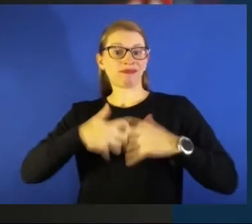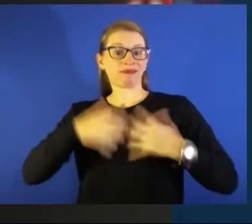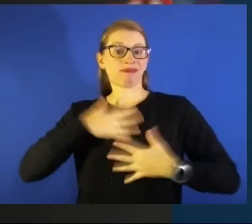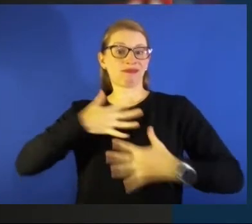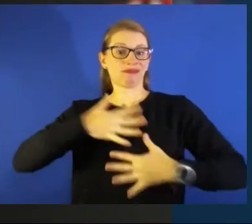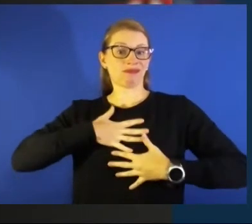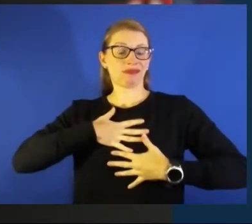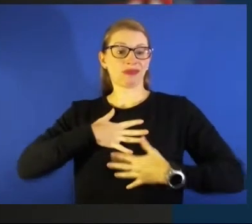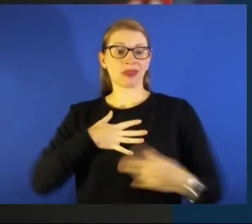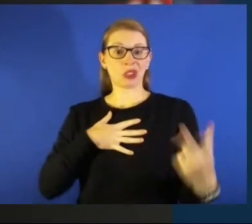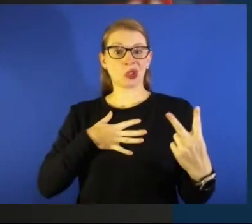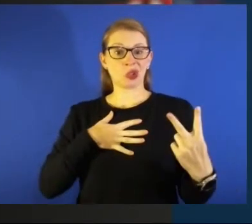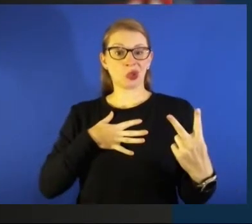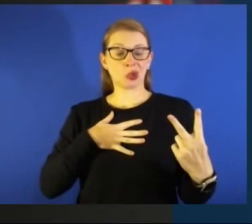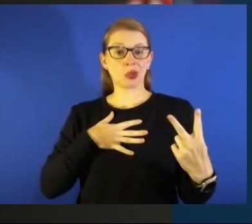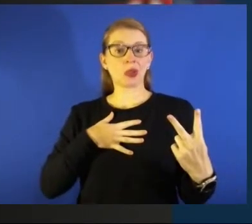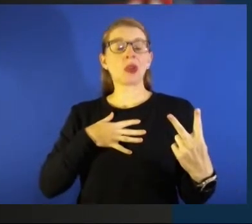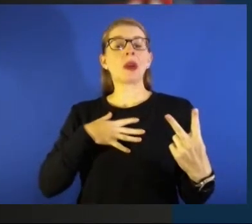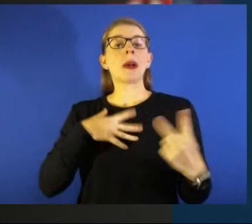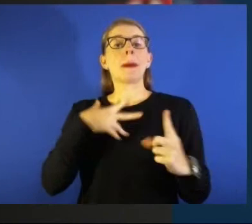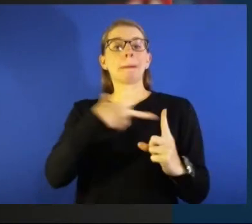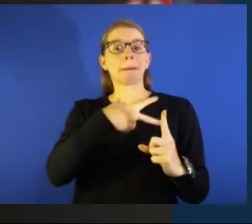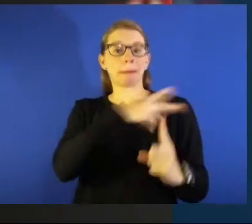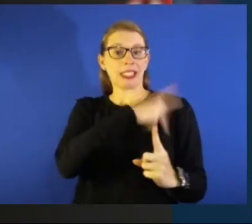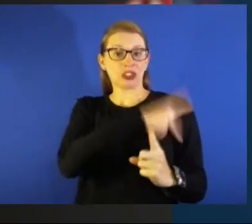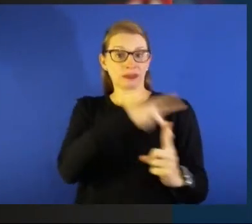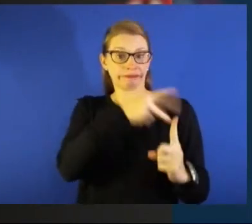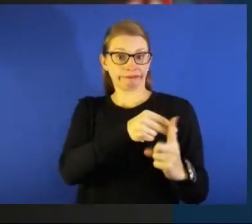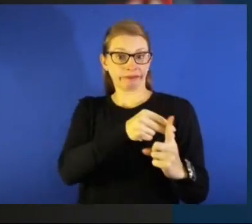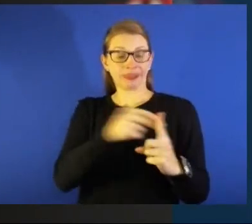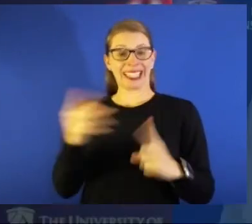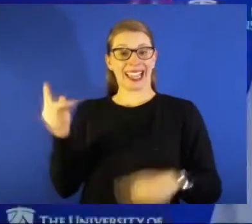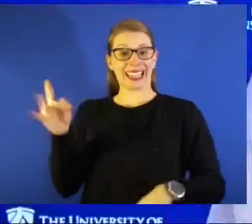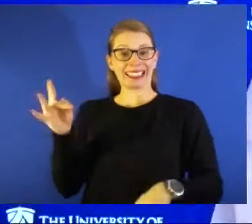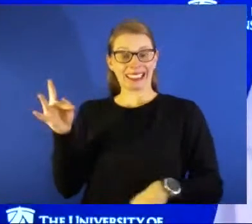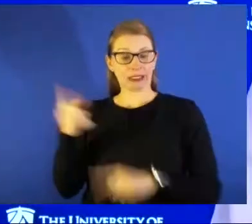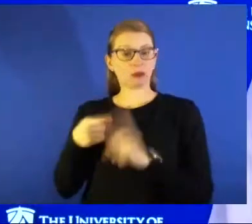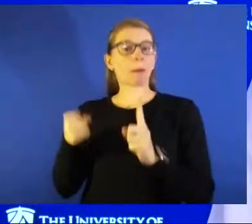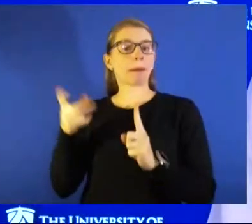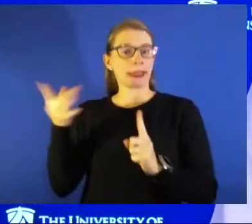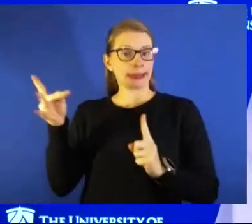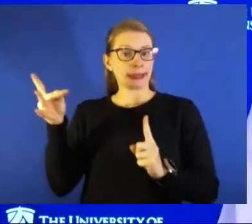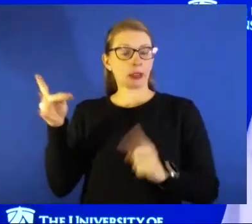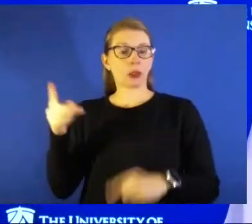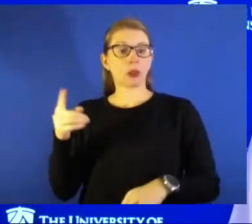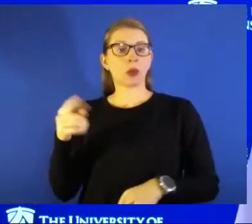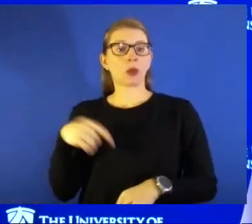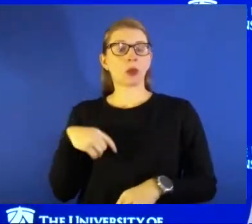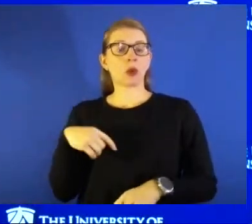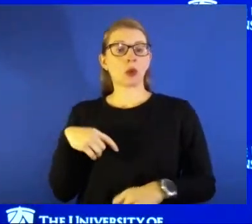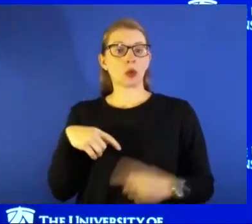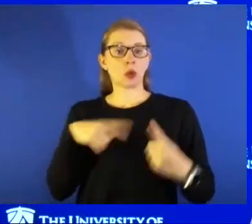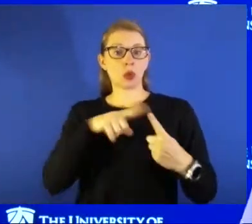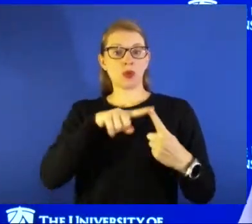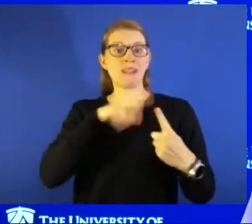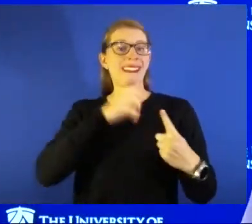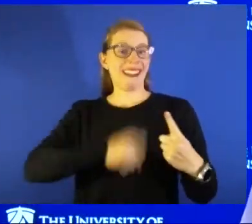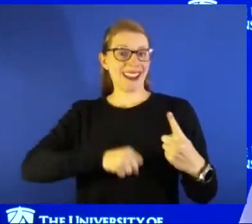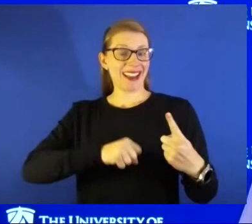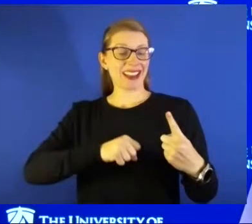our patients are vaccinated out of that 18. One has age as a